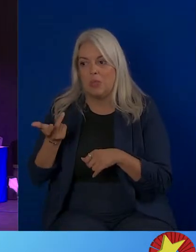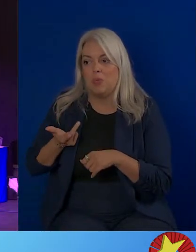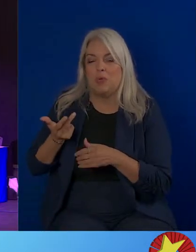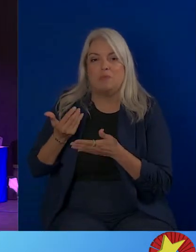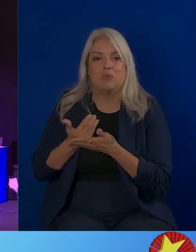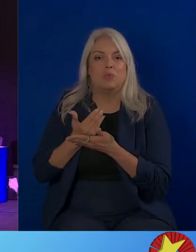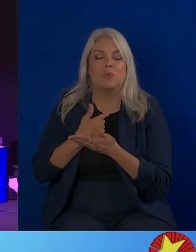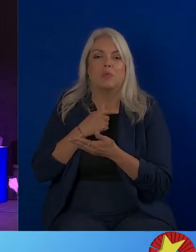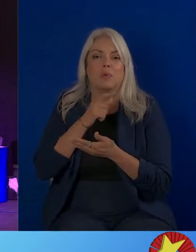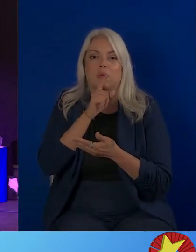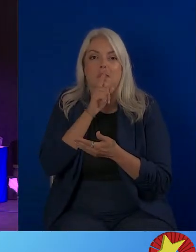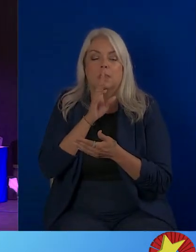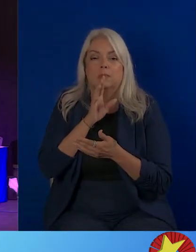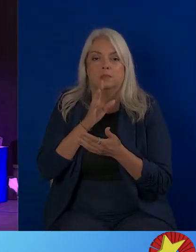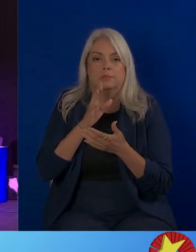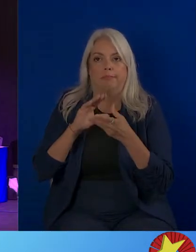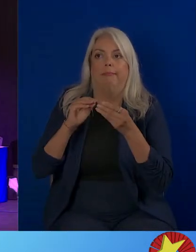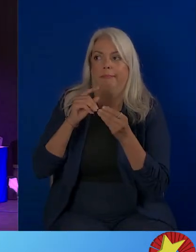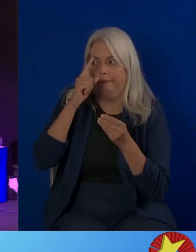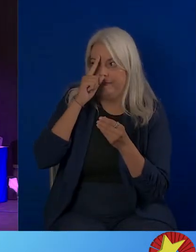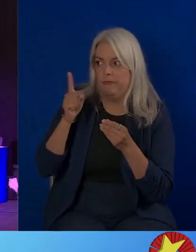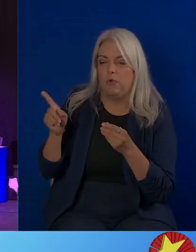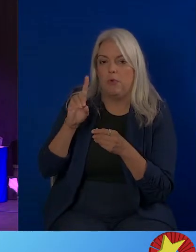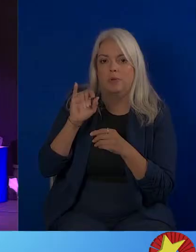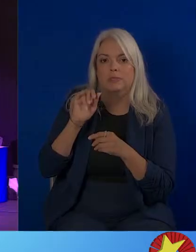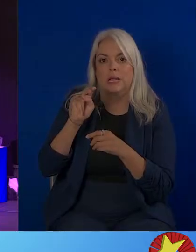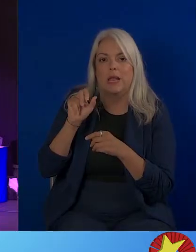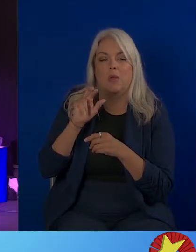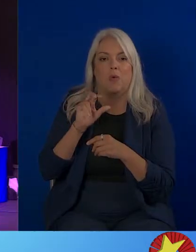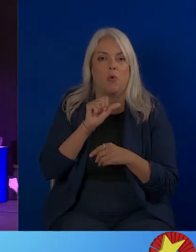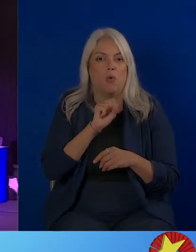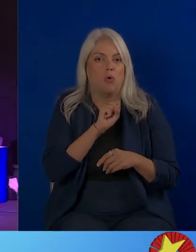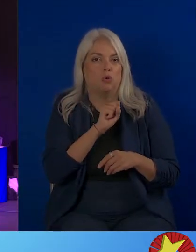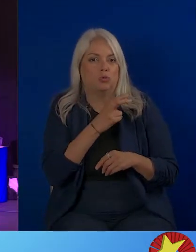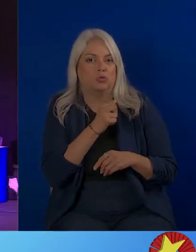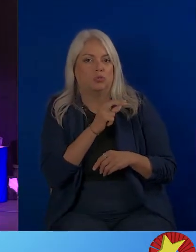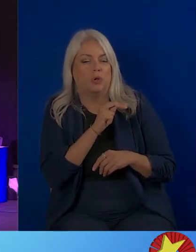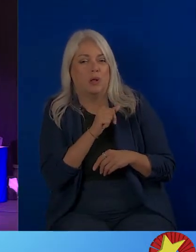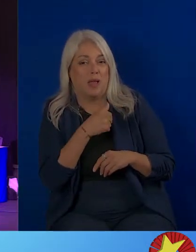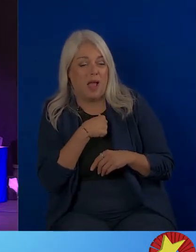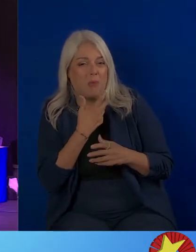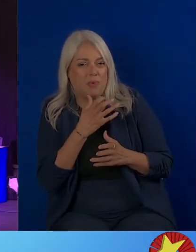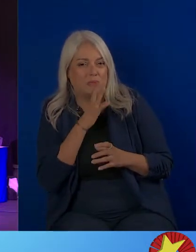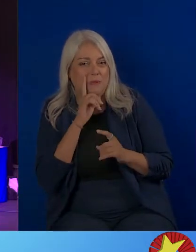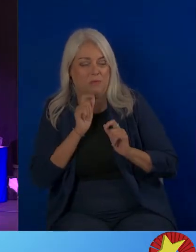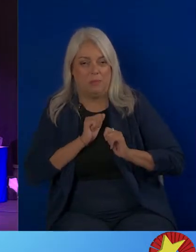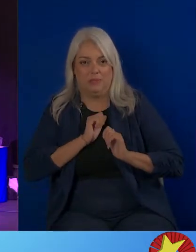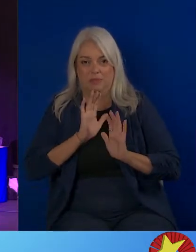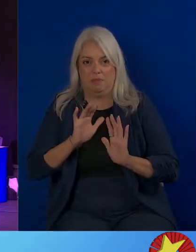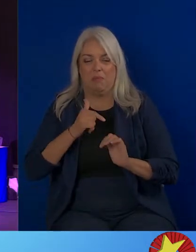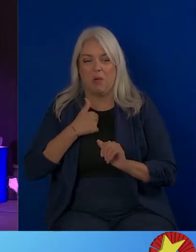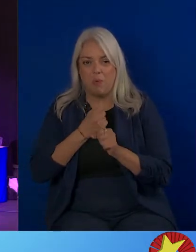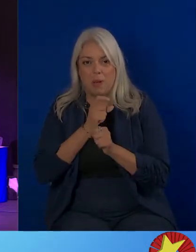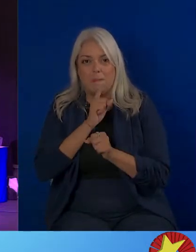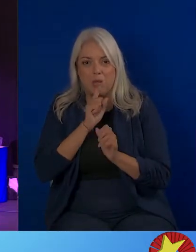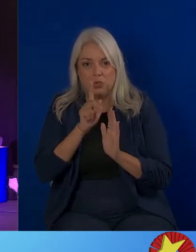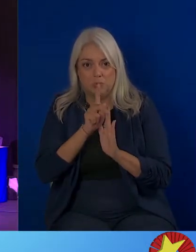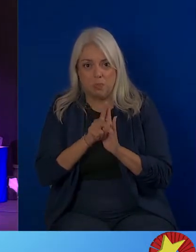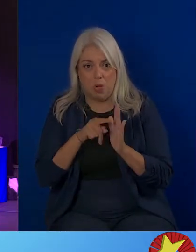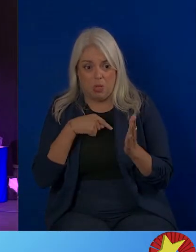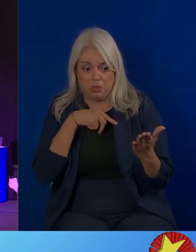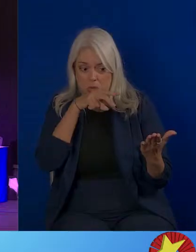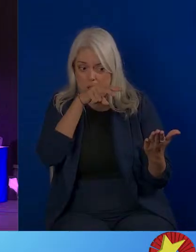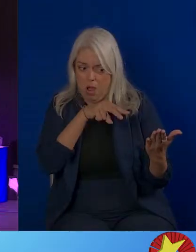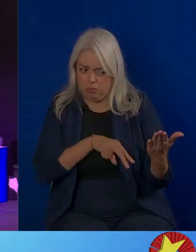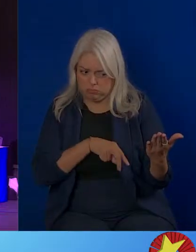I don't want to speak for Diana or Shauna, but I will speak for myself, is that I want to make sure that the policy is saying what I'm thinking that it